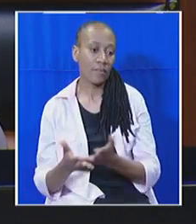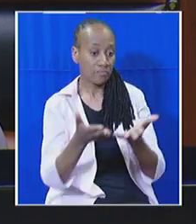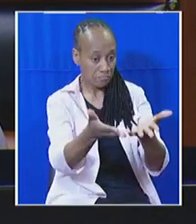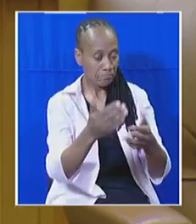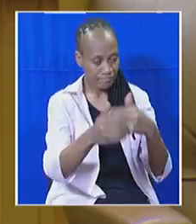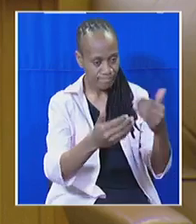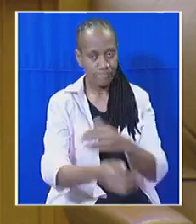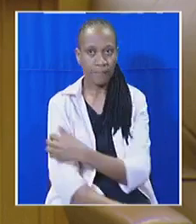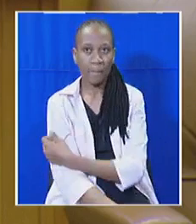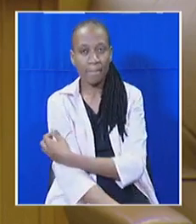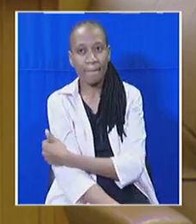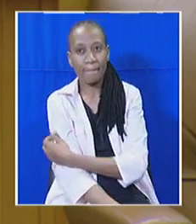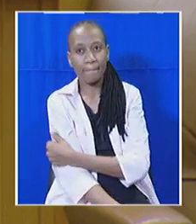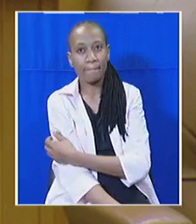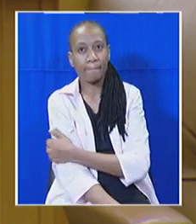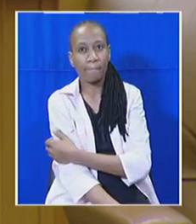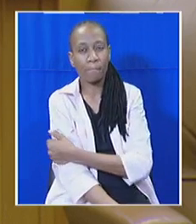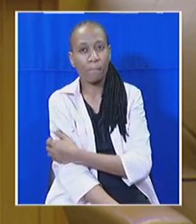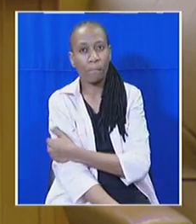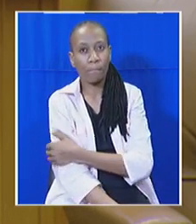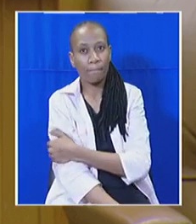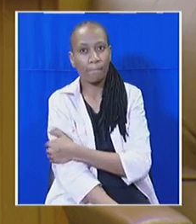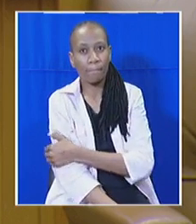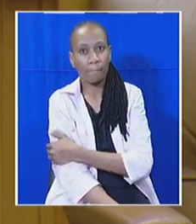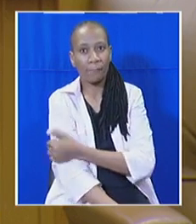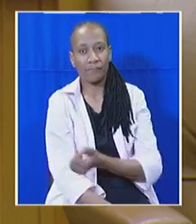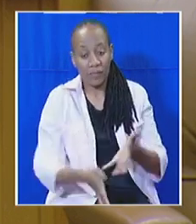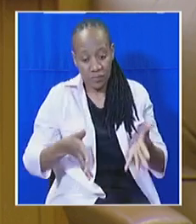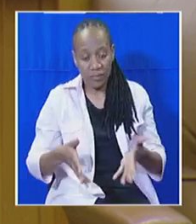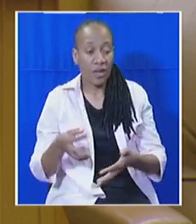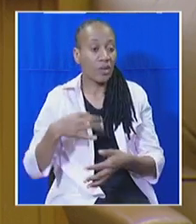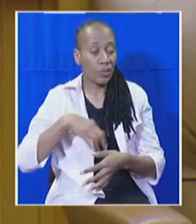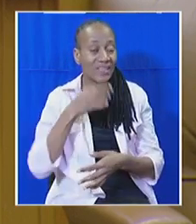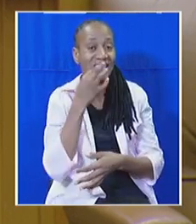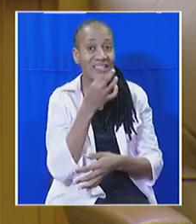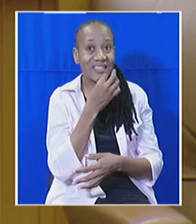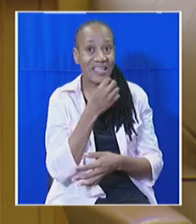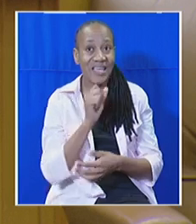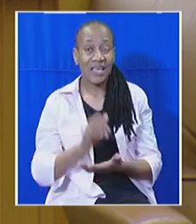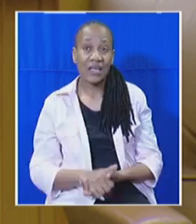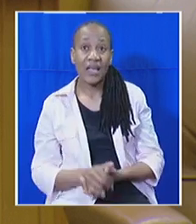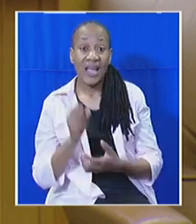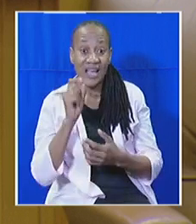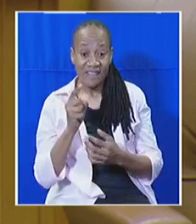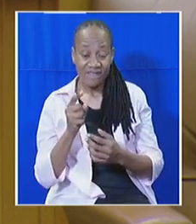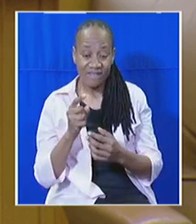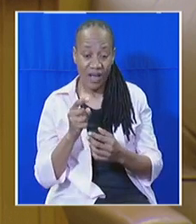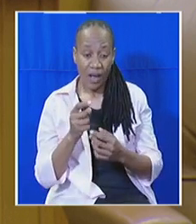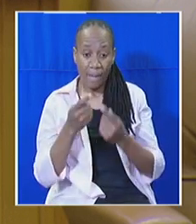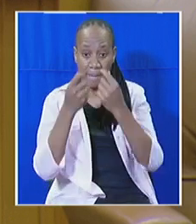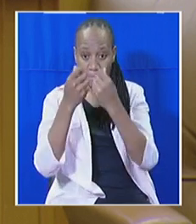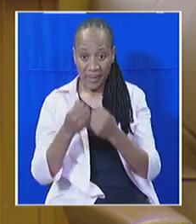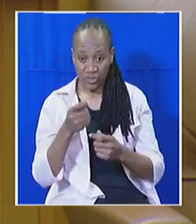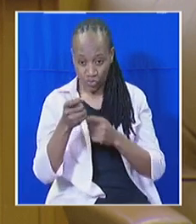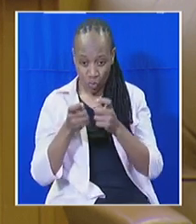continue. Thank you. And that is why we are saying if there's a problem within the supply chain management, that